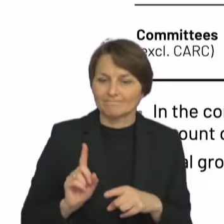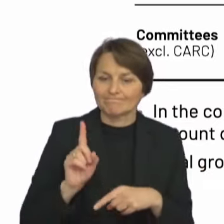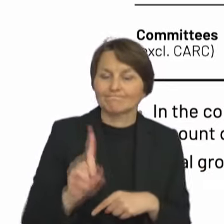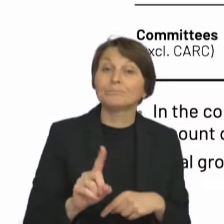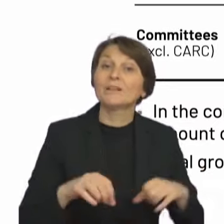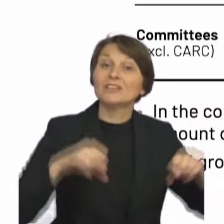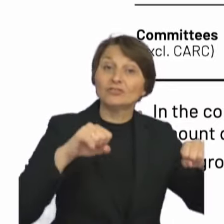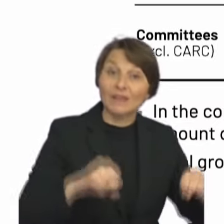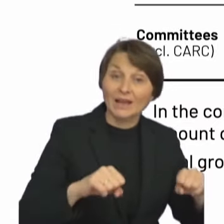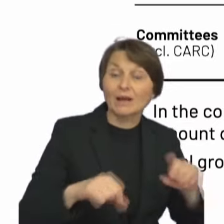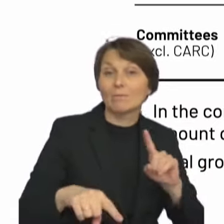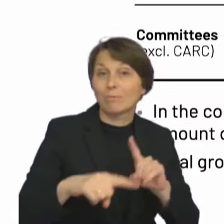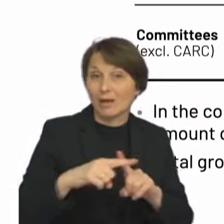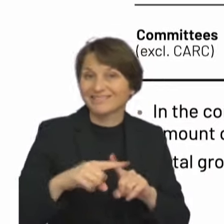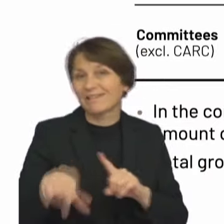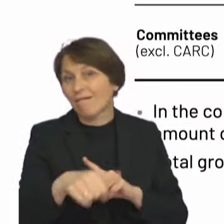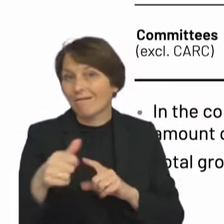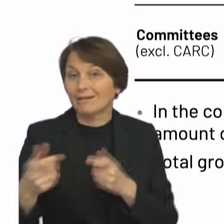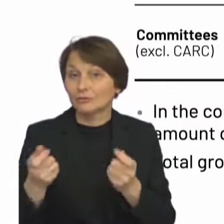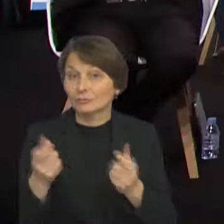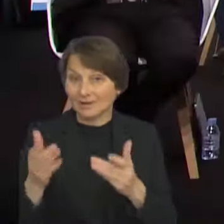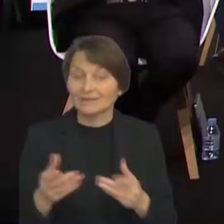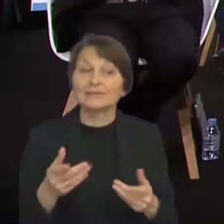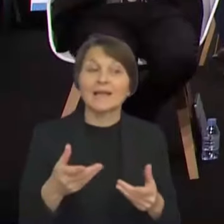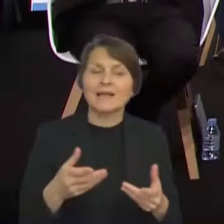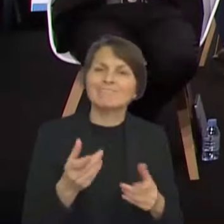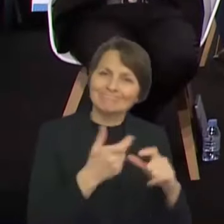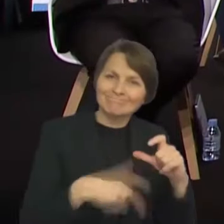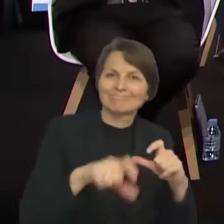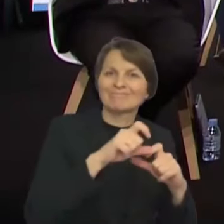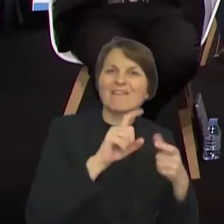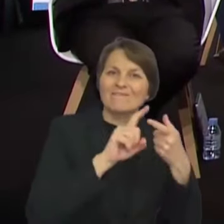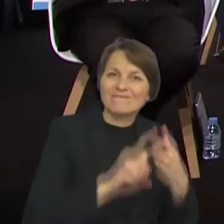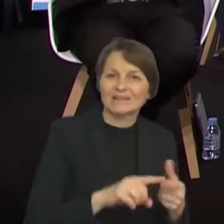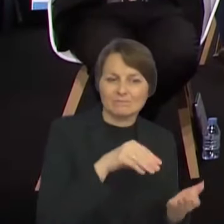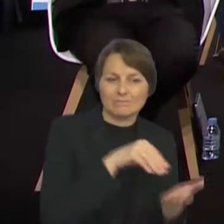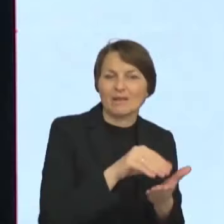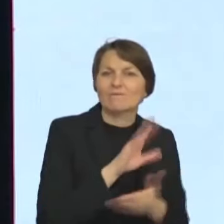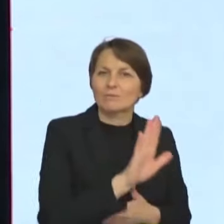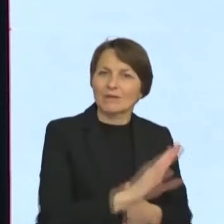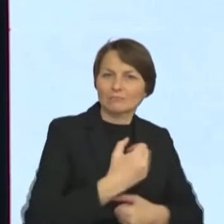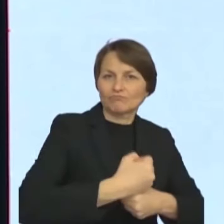as the lead director, also receive additional fixed compensation for their duties.